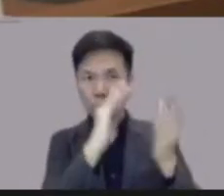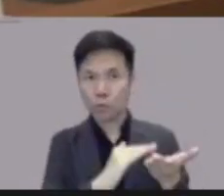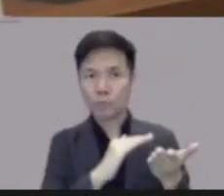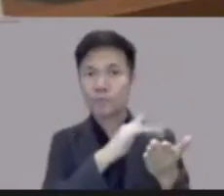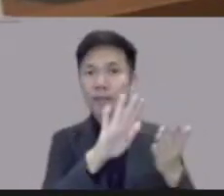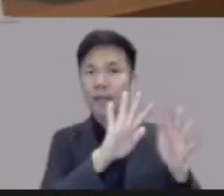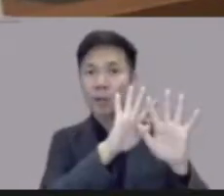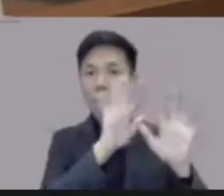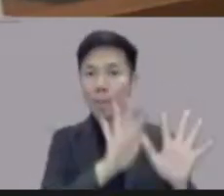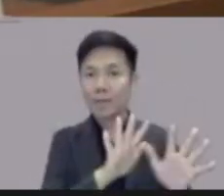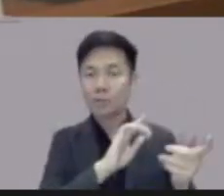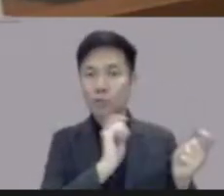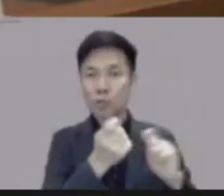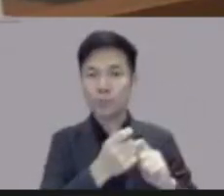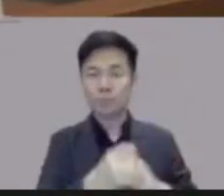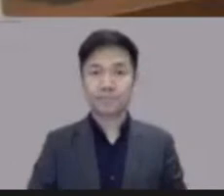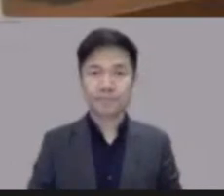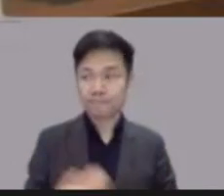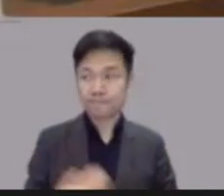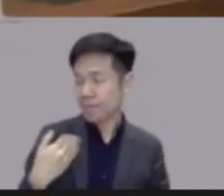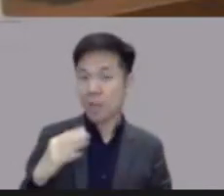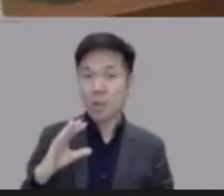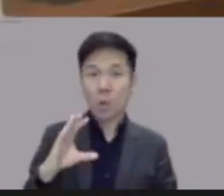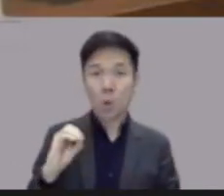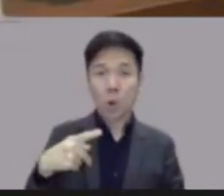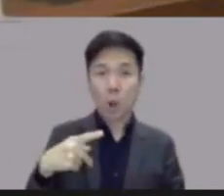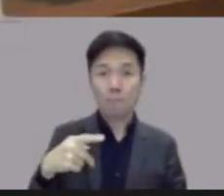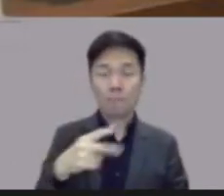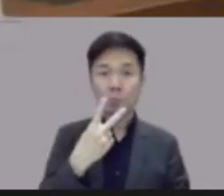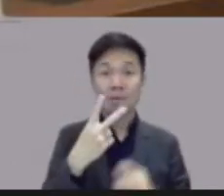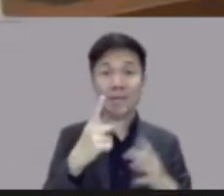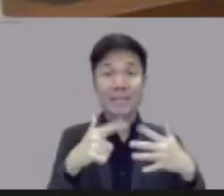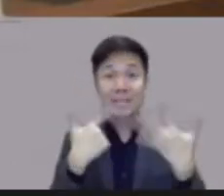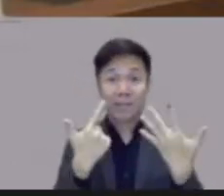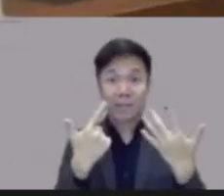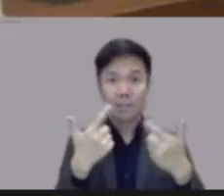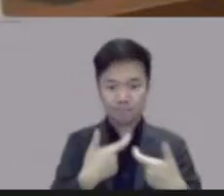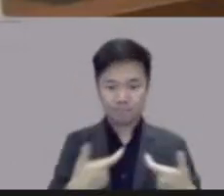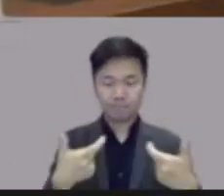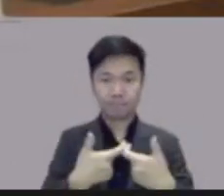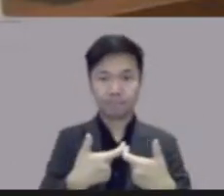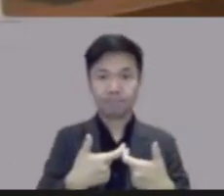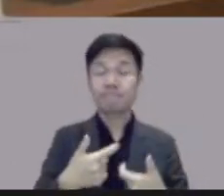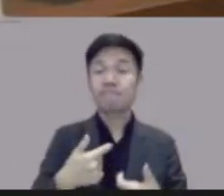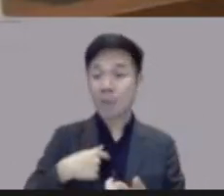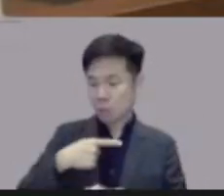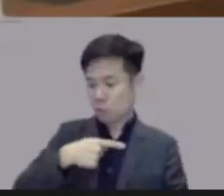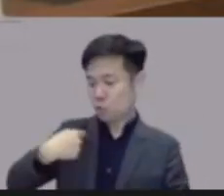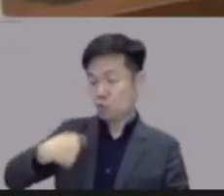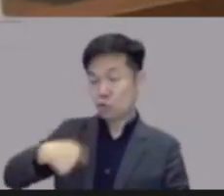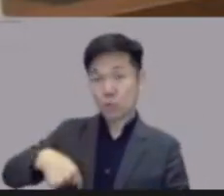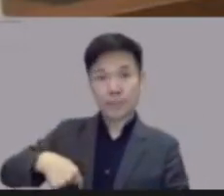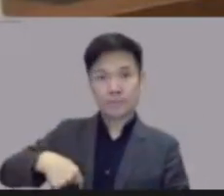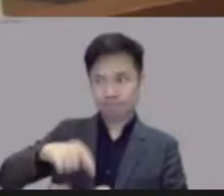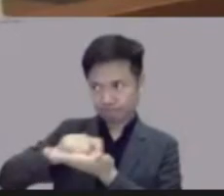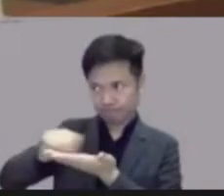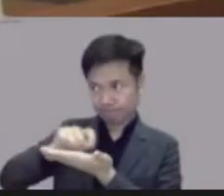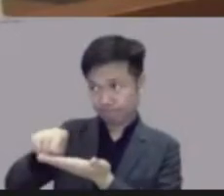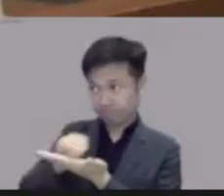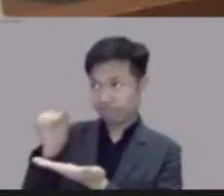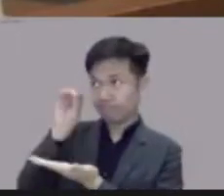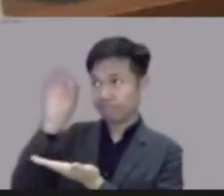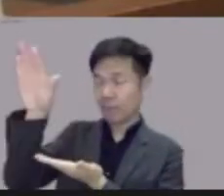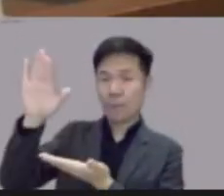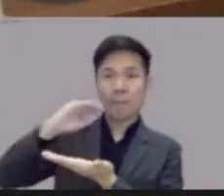27 China has submitted formally to the Secretary of unf2pc the report